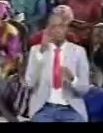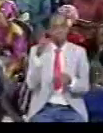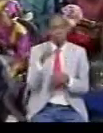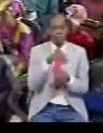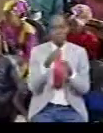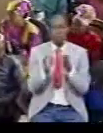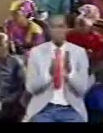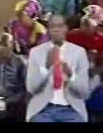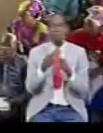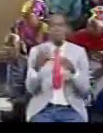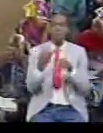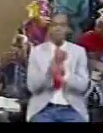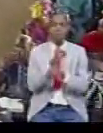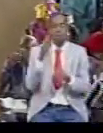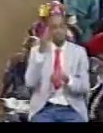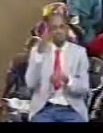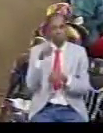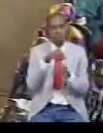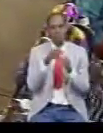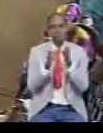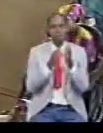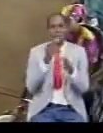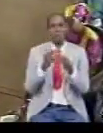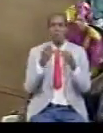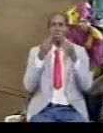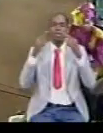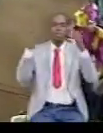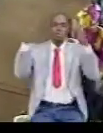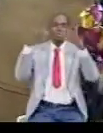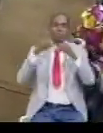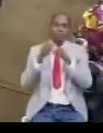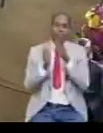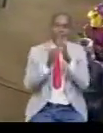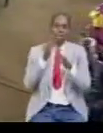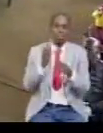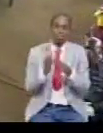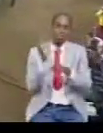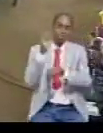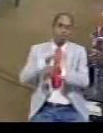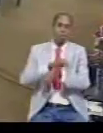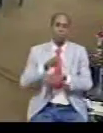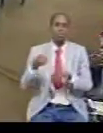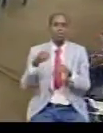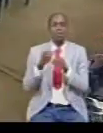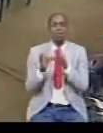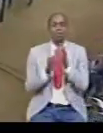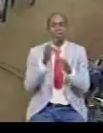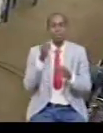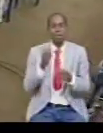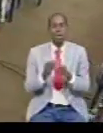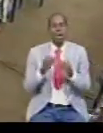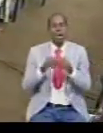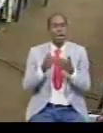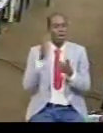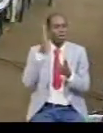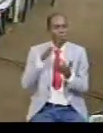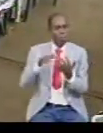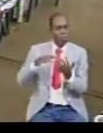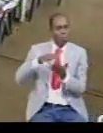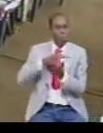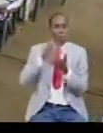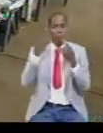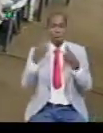winning, success, conquering. How will that happen? Number